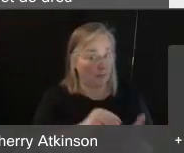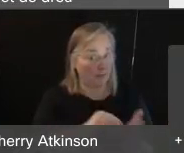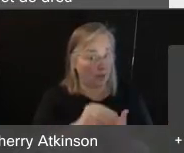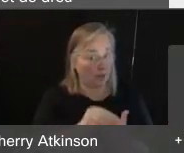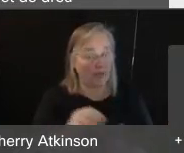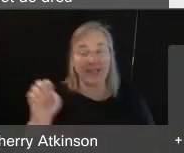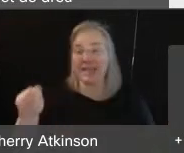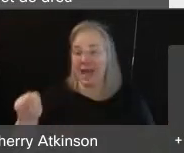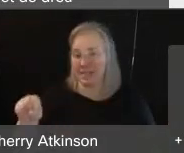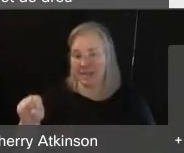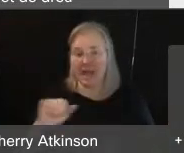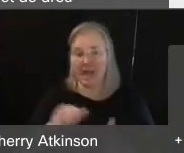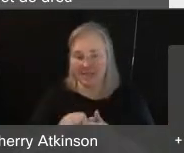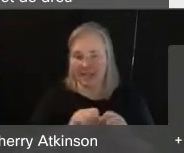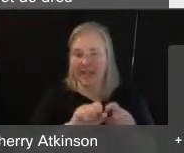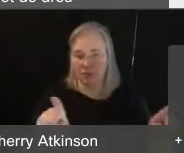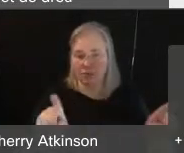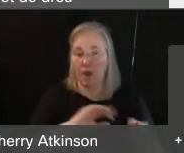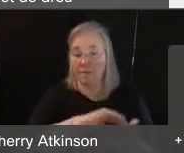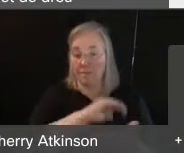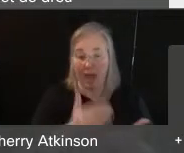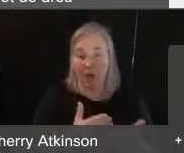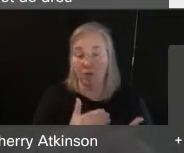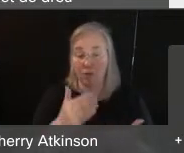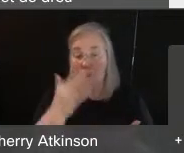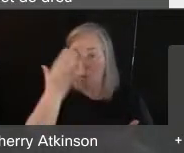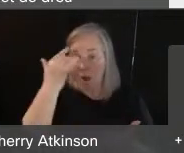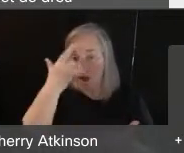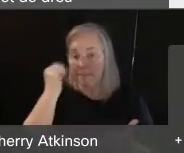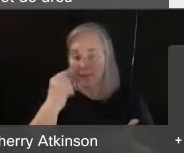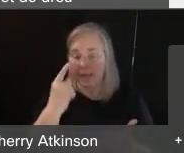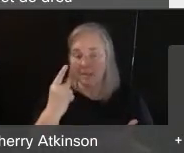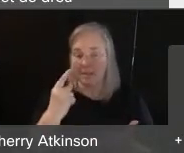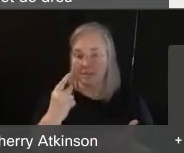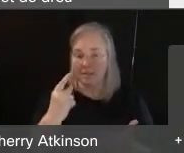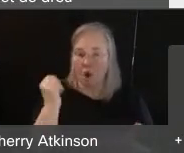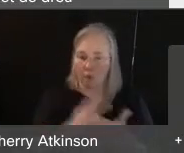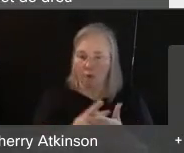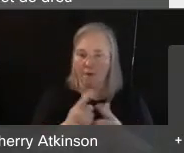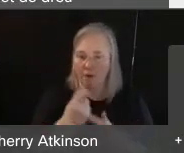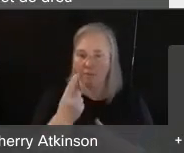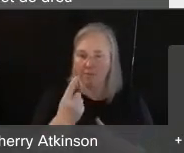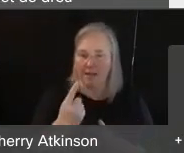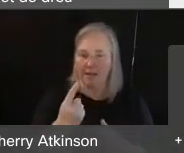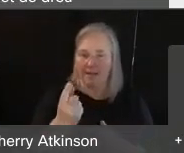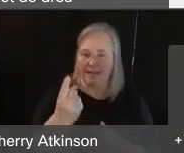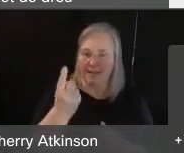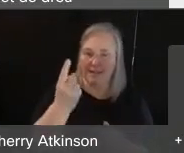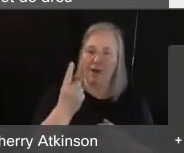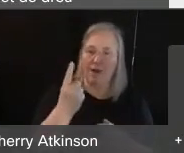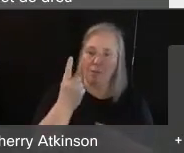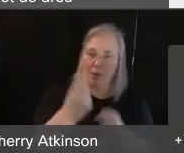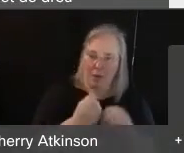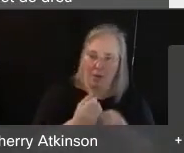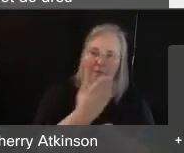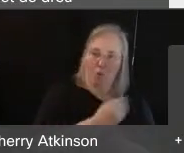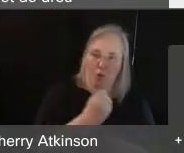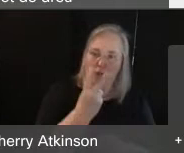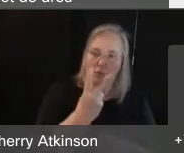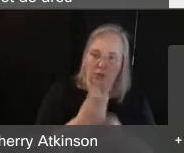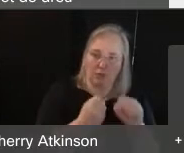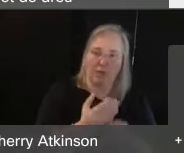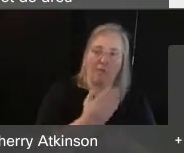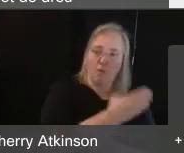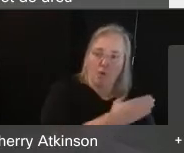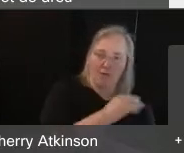that issuance sum was attributed prior year and the year before's Exactly. authorization. So Dr. Wu, do you understand those pieces? Sure,